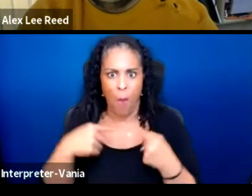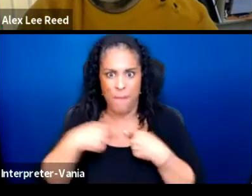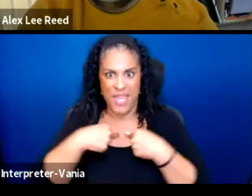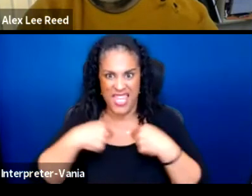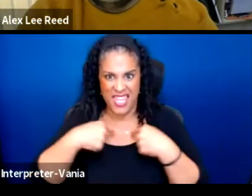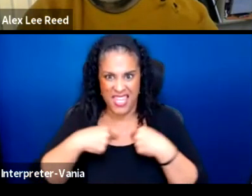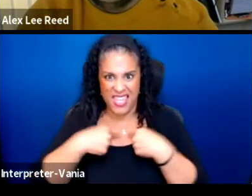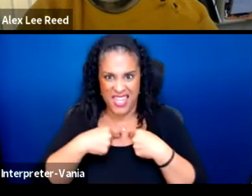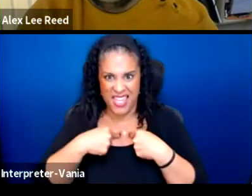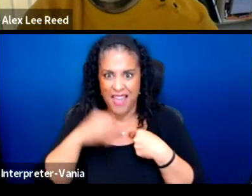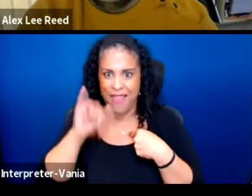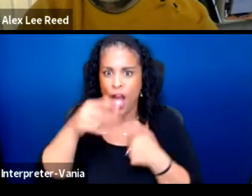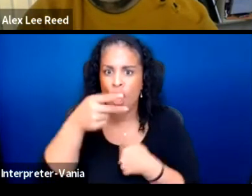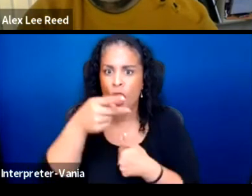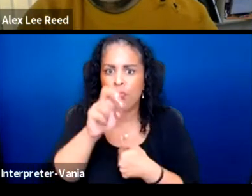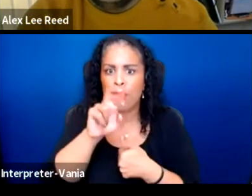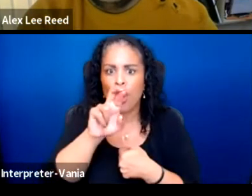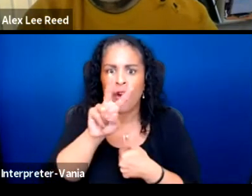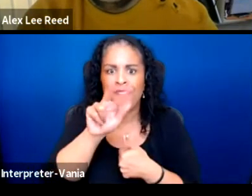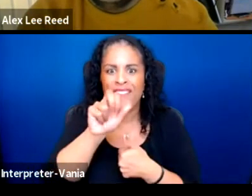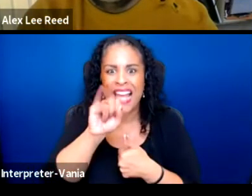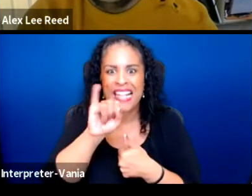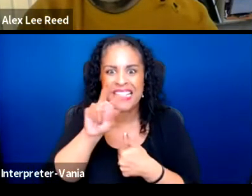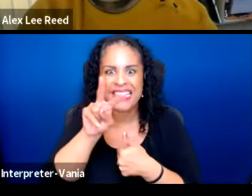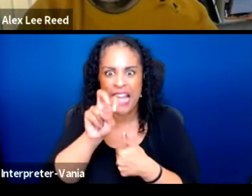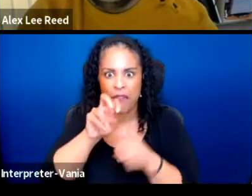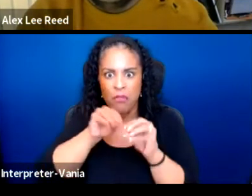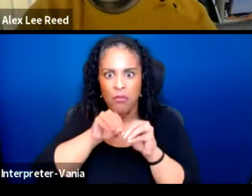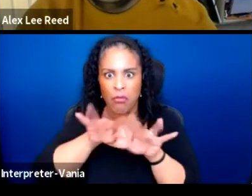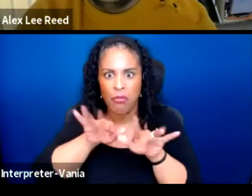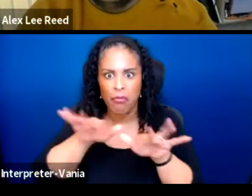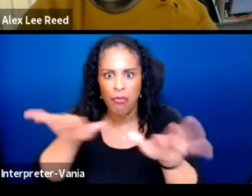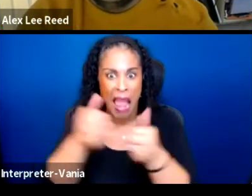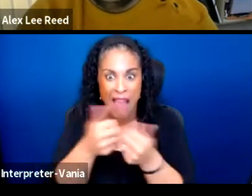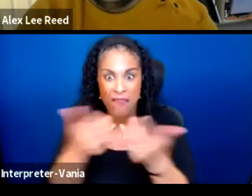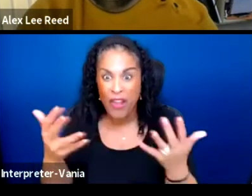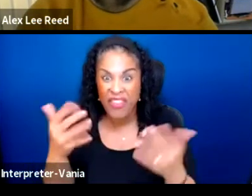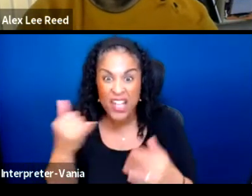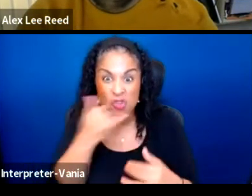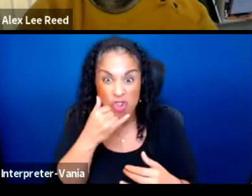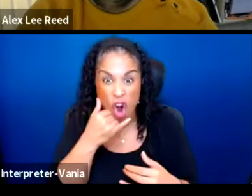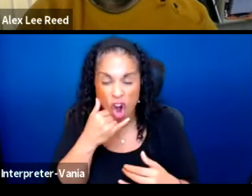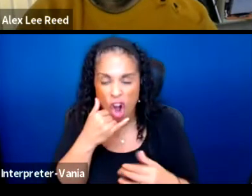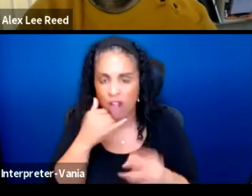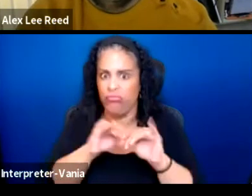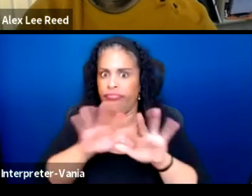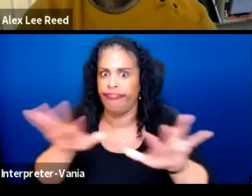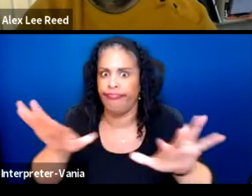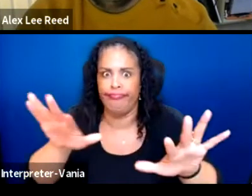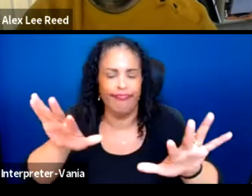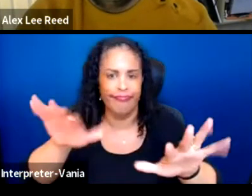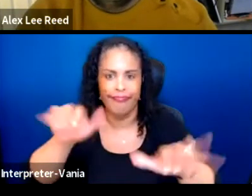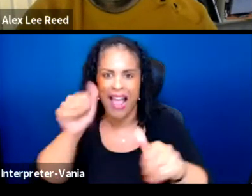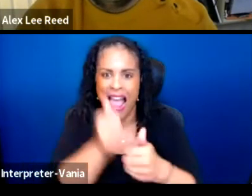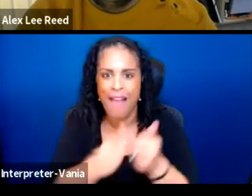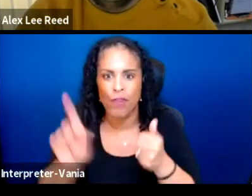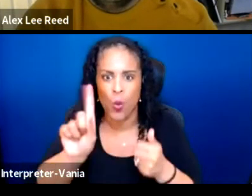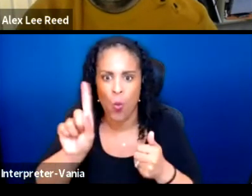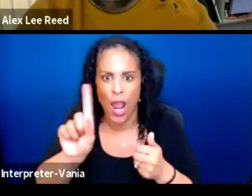it's pervasive, that everything that's going wrong is everywhere. And that it is